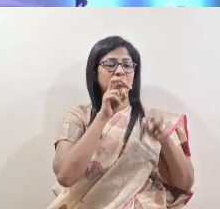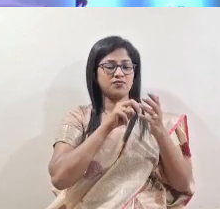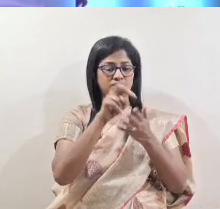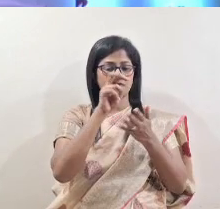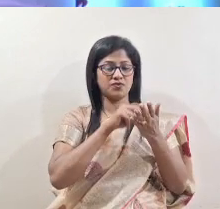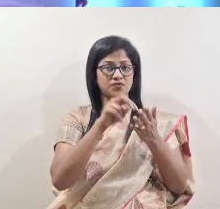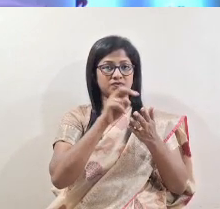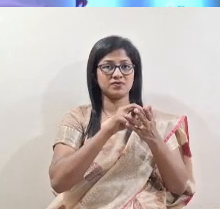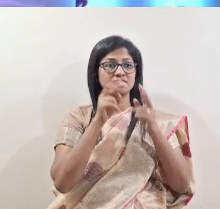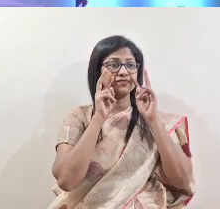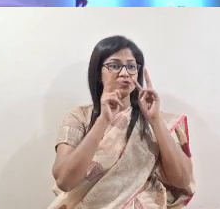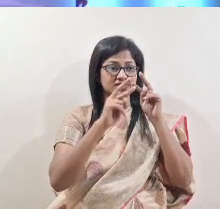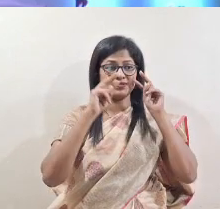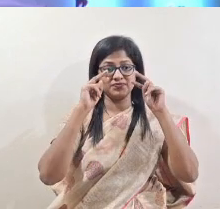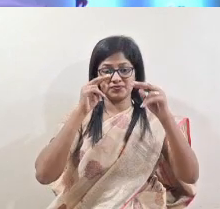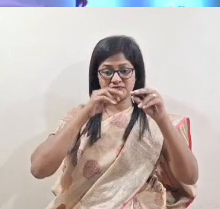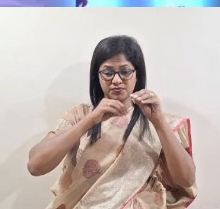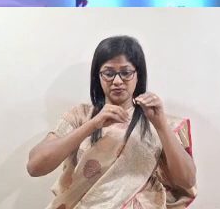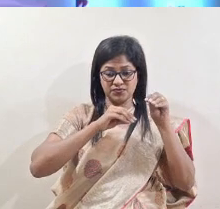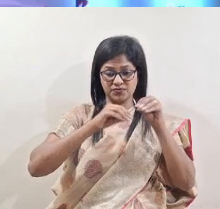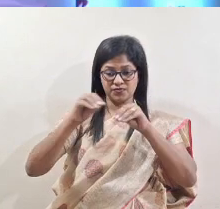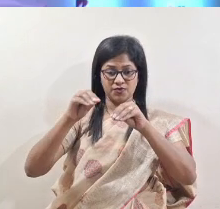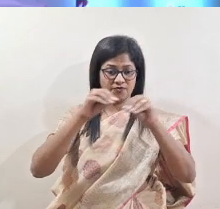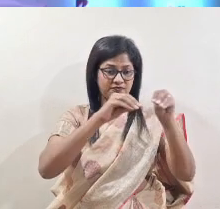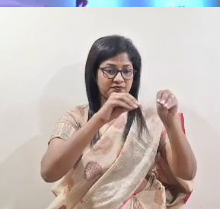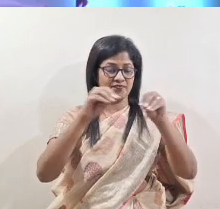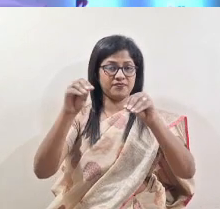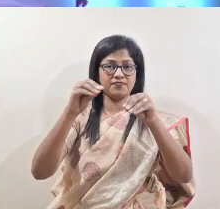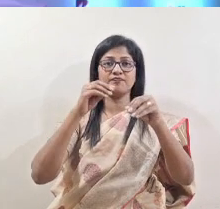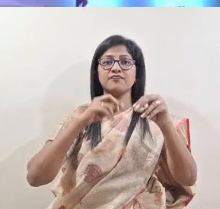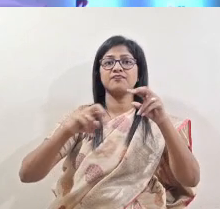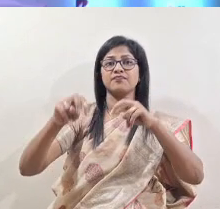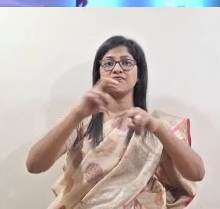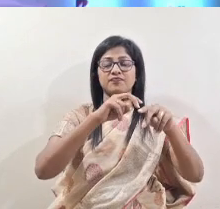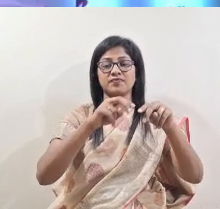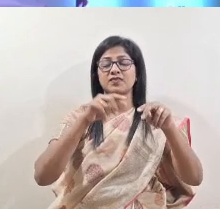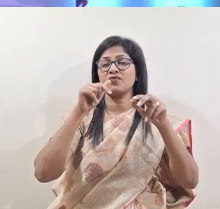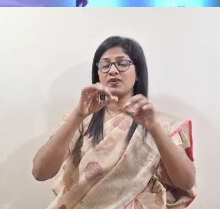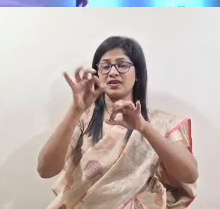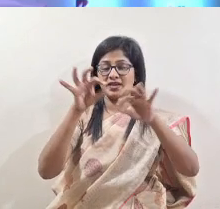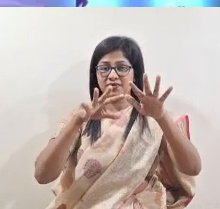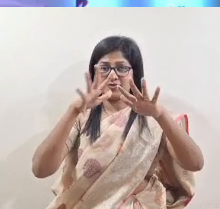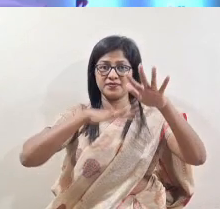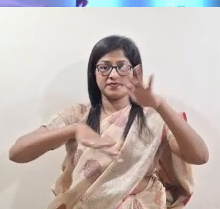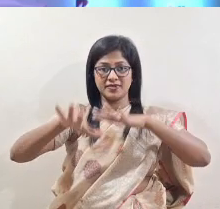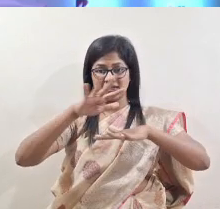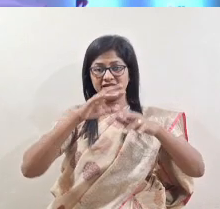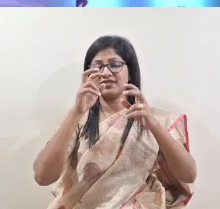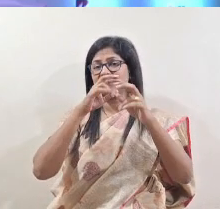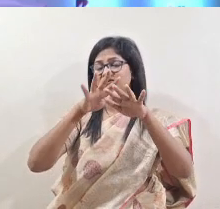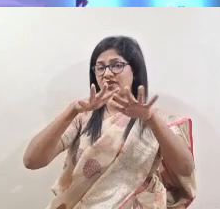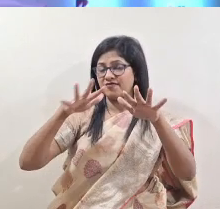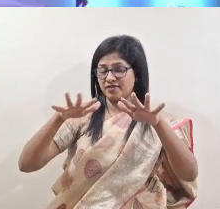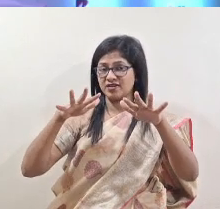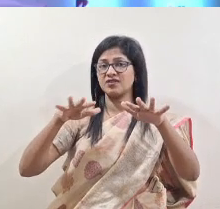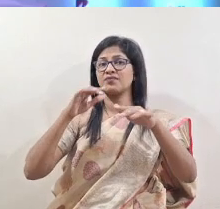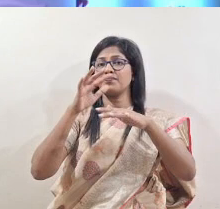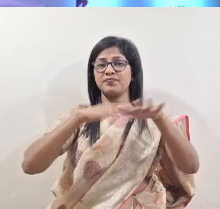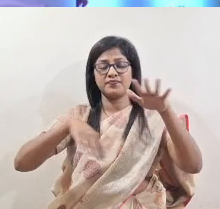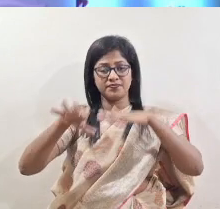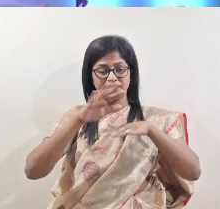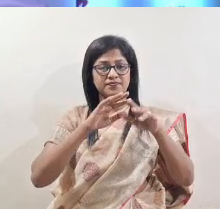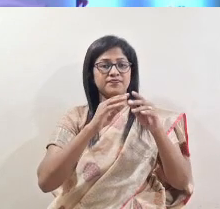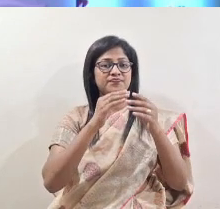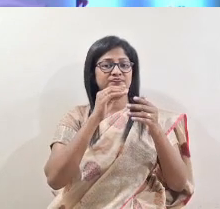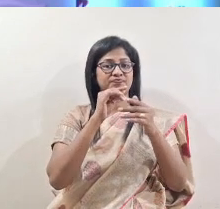to consider the movement dynamics of pedestrians because it has wide applications in urban planning, traffic operations, and even